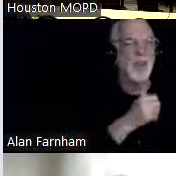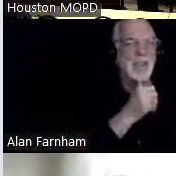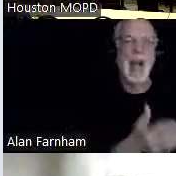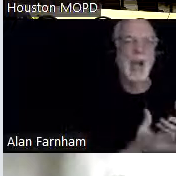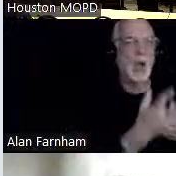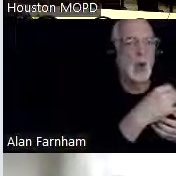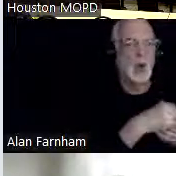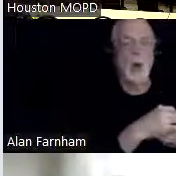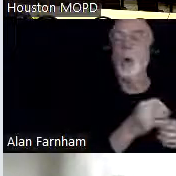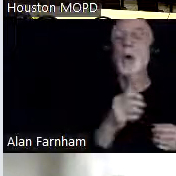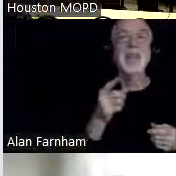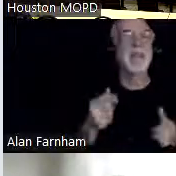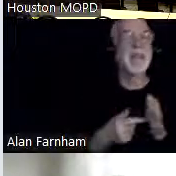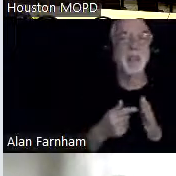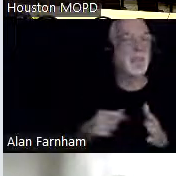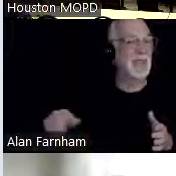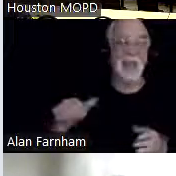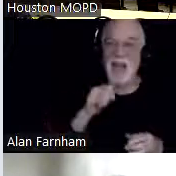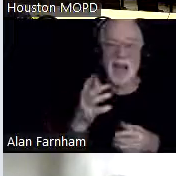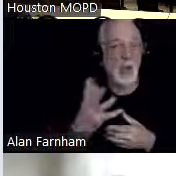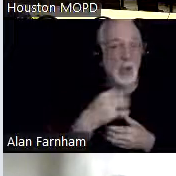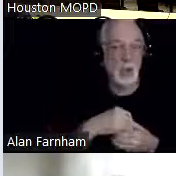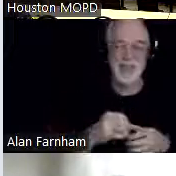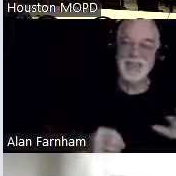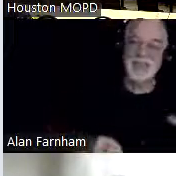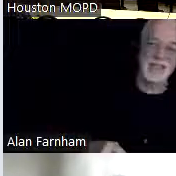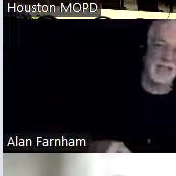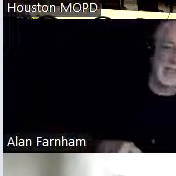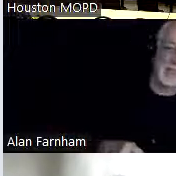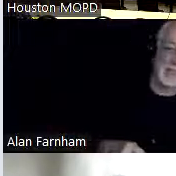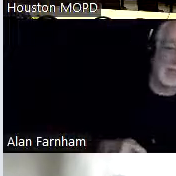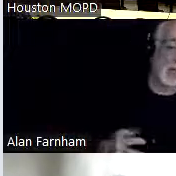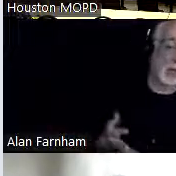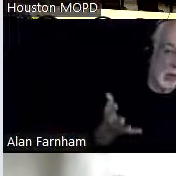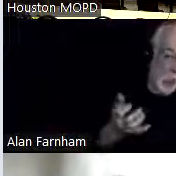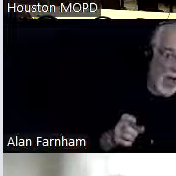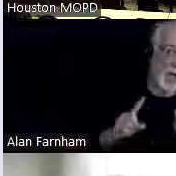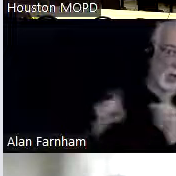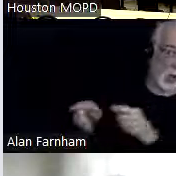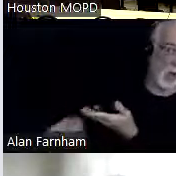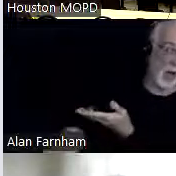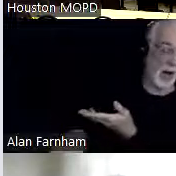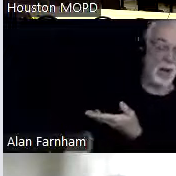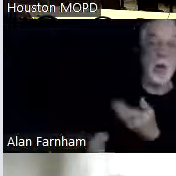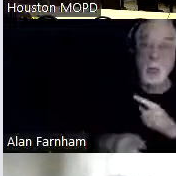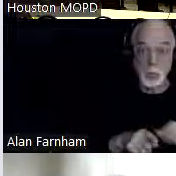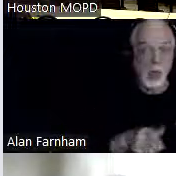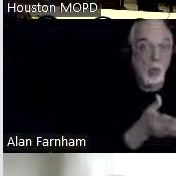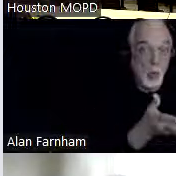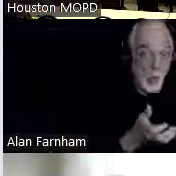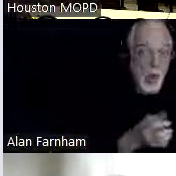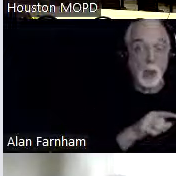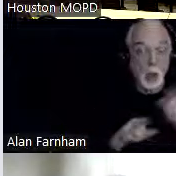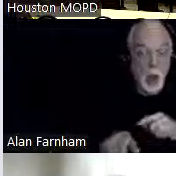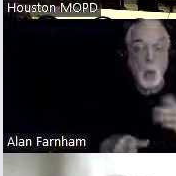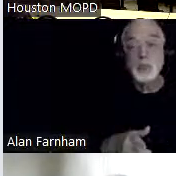But if they are an inclusive environment and it's something that you want to be in there, 2 or 3 slides might help